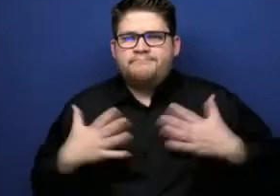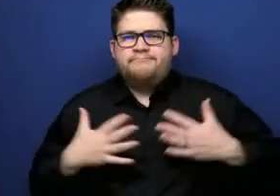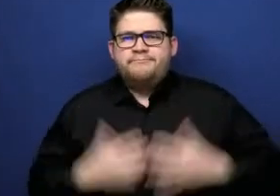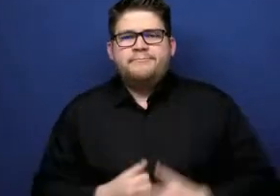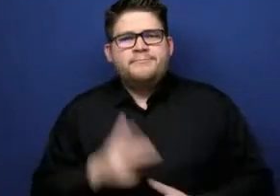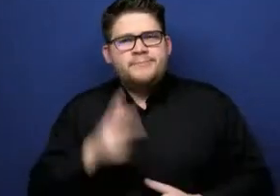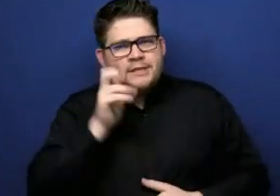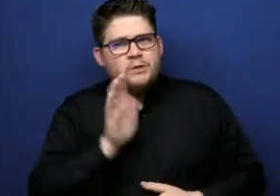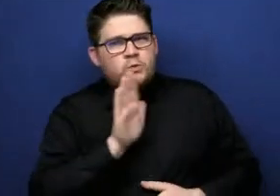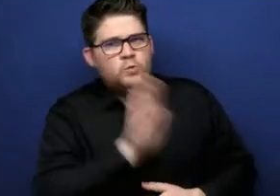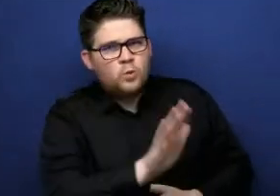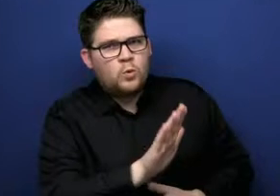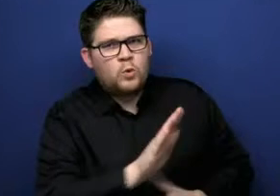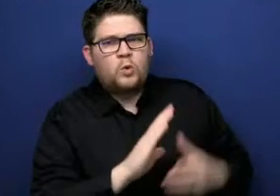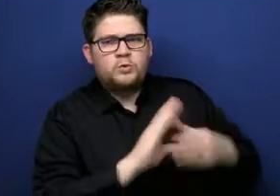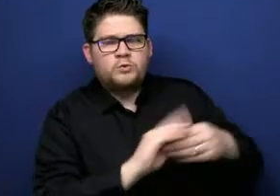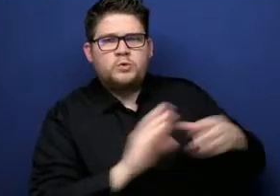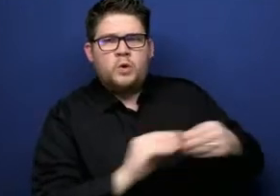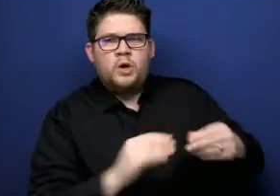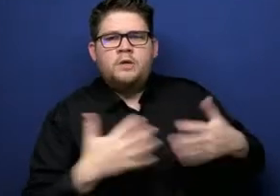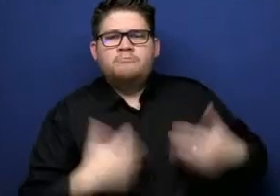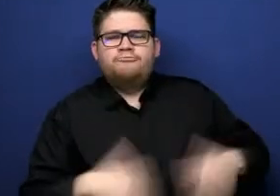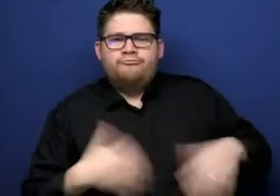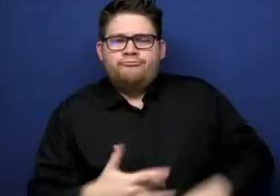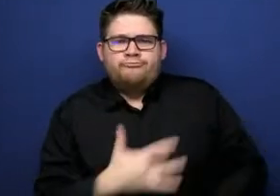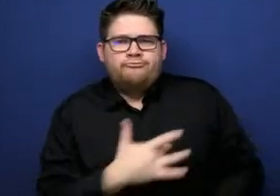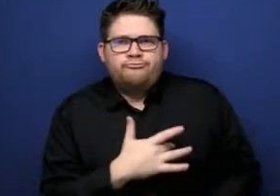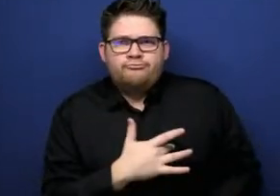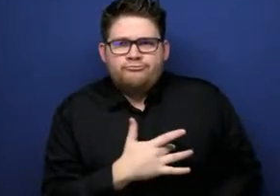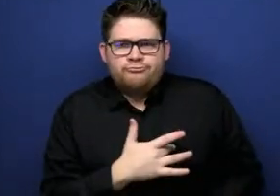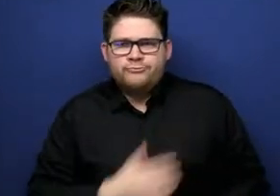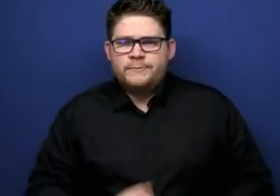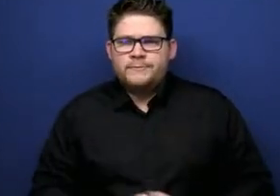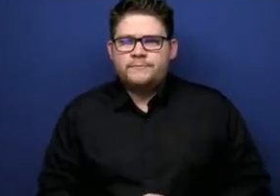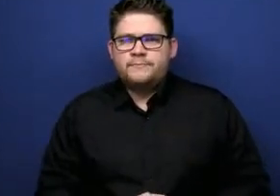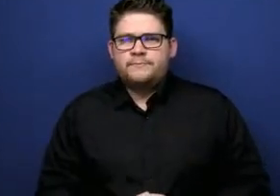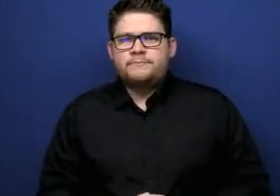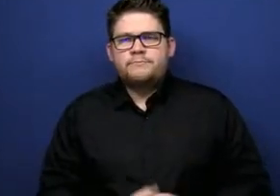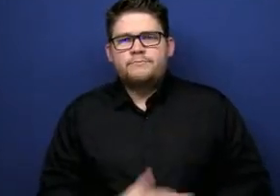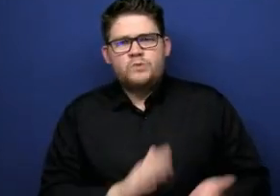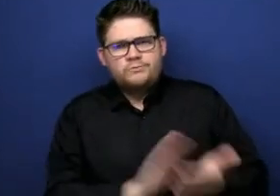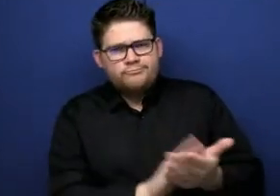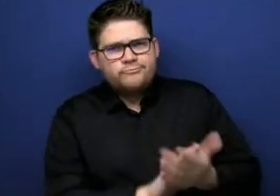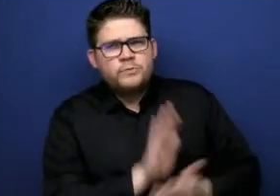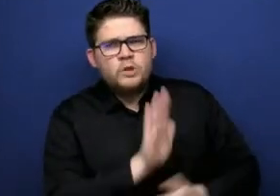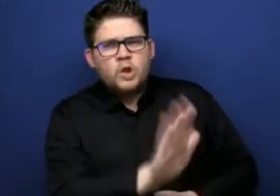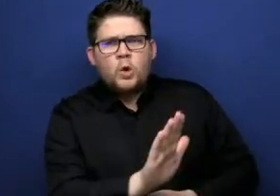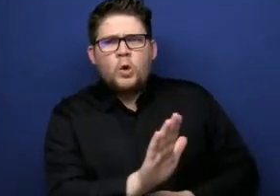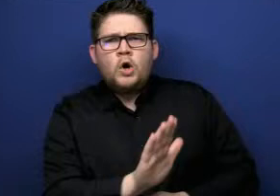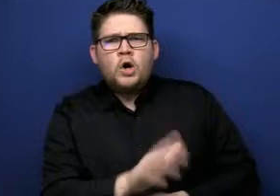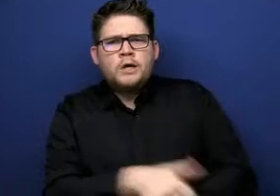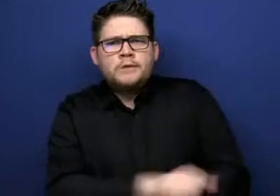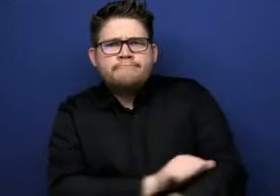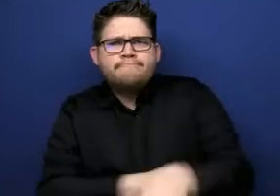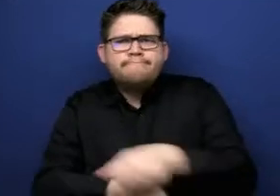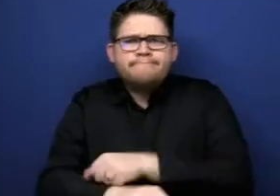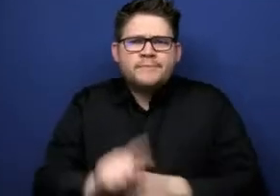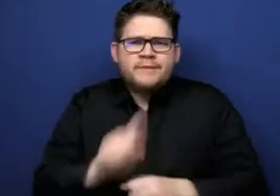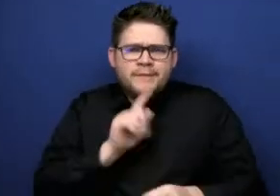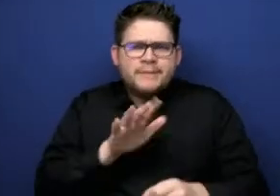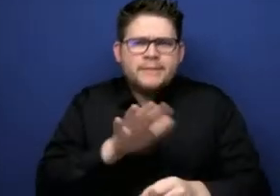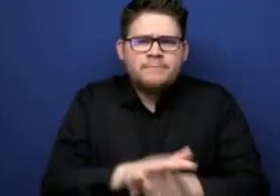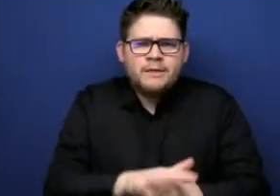HaShoah presents for all of us. And I applaud your commitment and the commitment of all of us who have been here today to acknowledge this